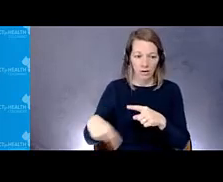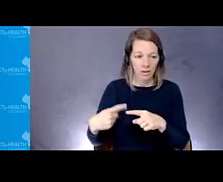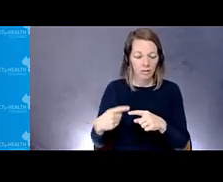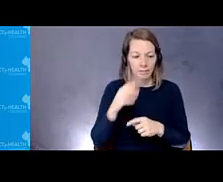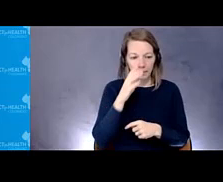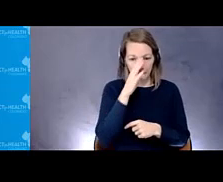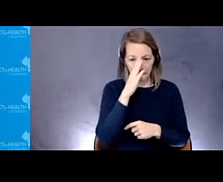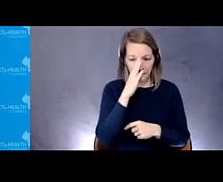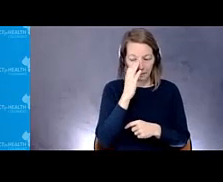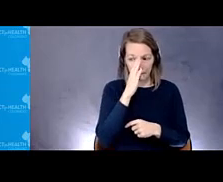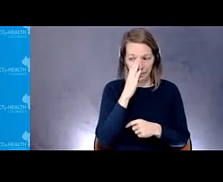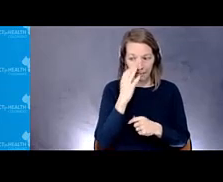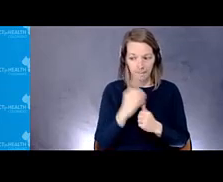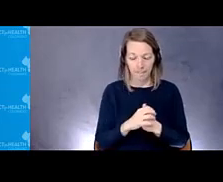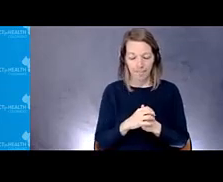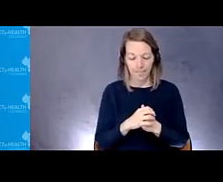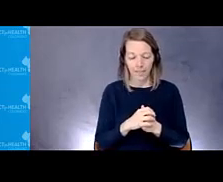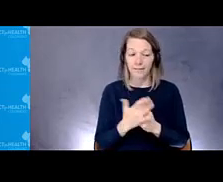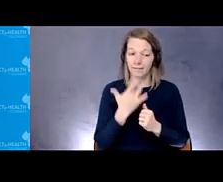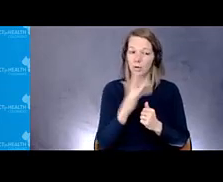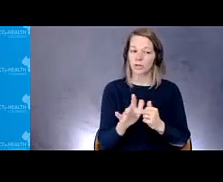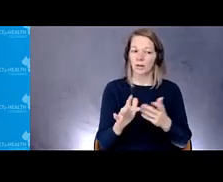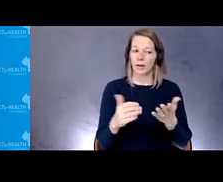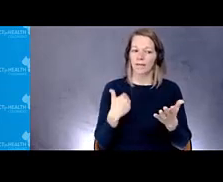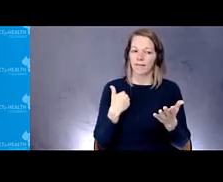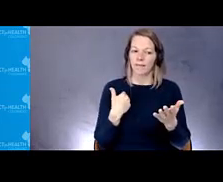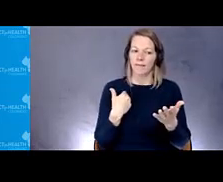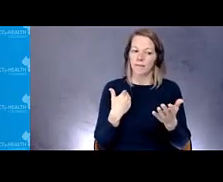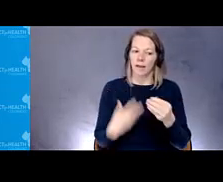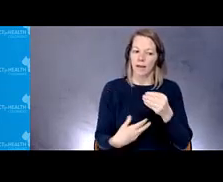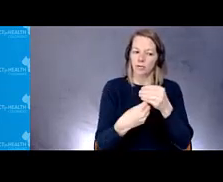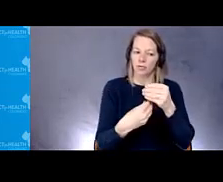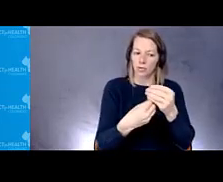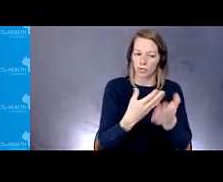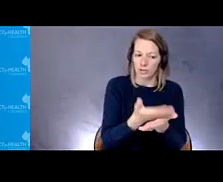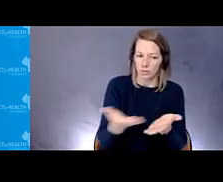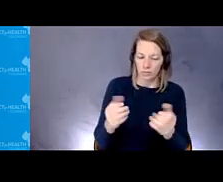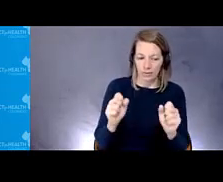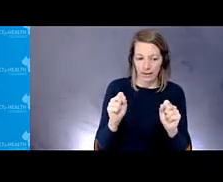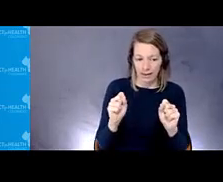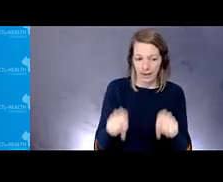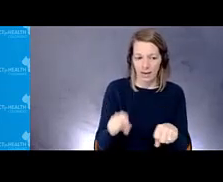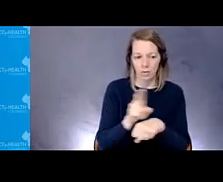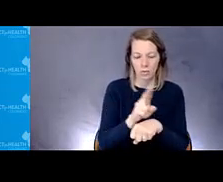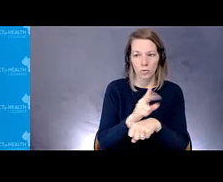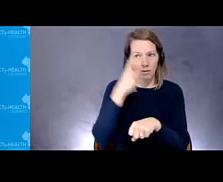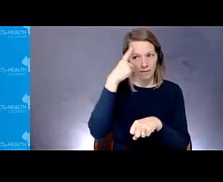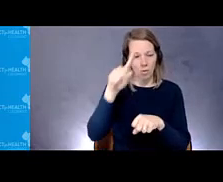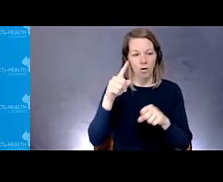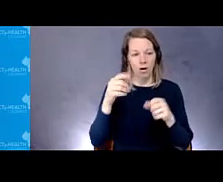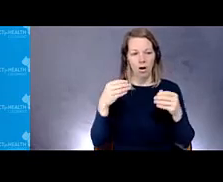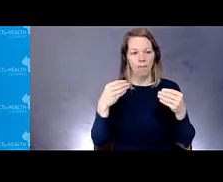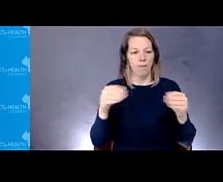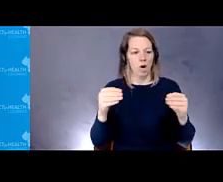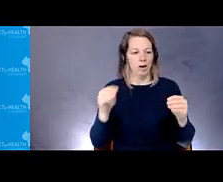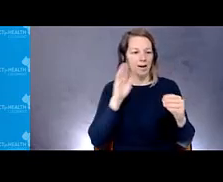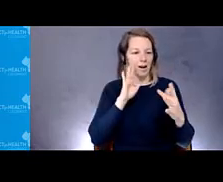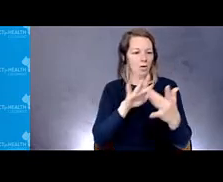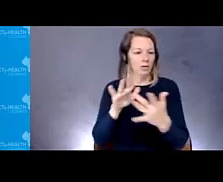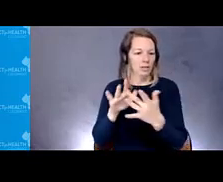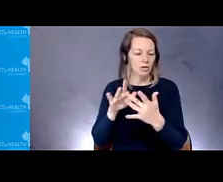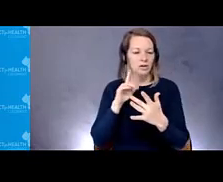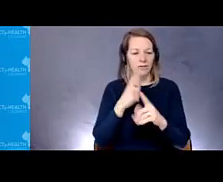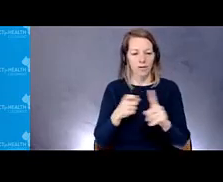mentioned earlier, we are really fortunate to have some extra resources that we can use for marketing and outreach purposes, thanks to Senate